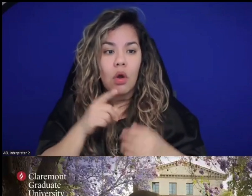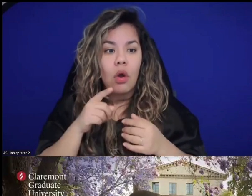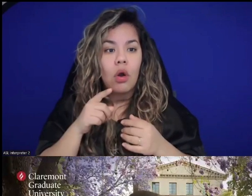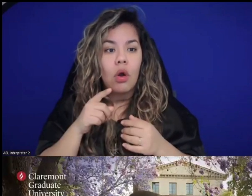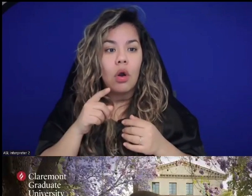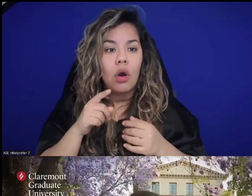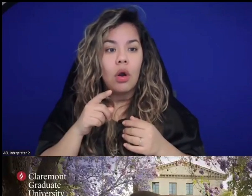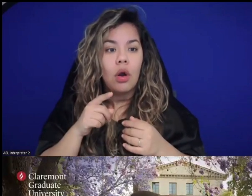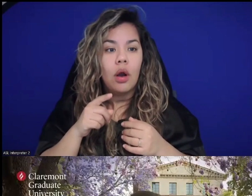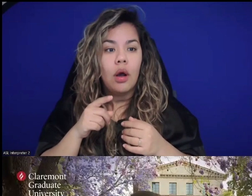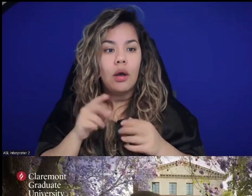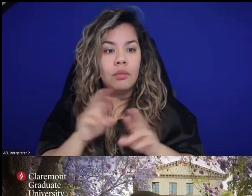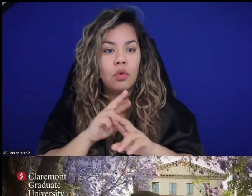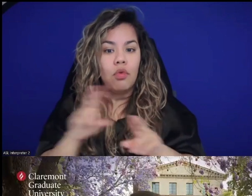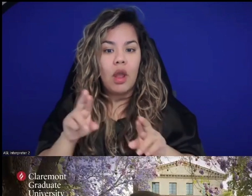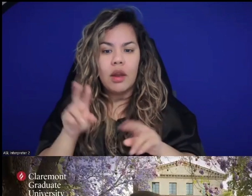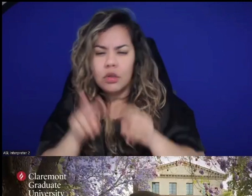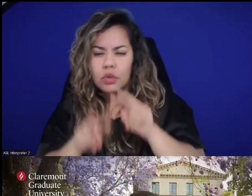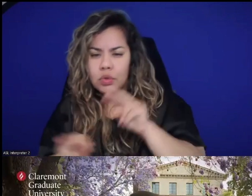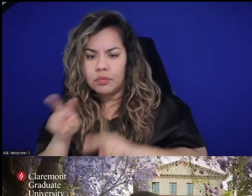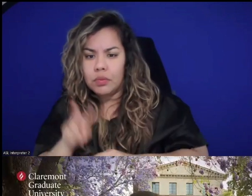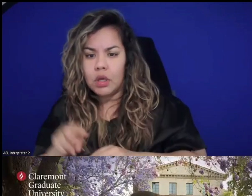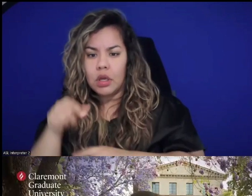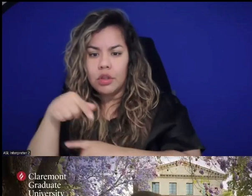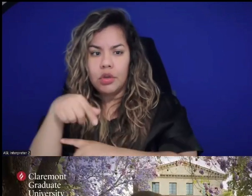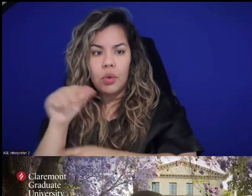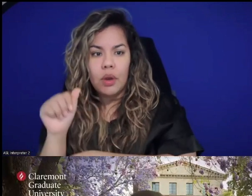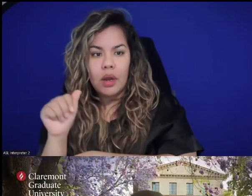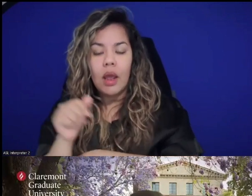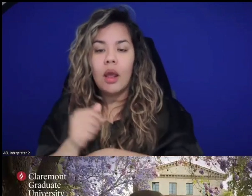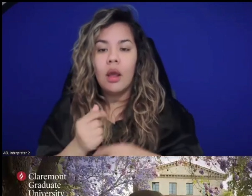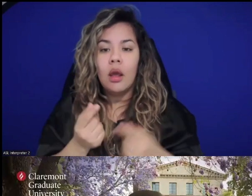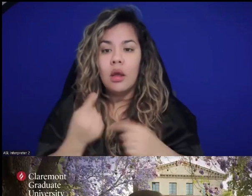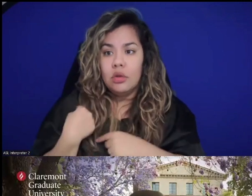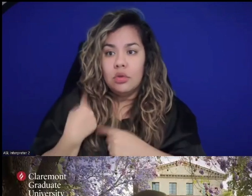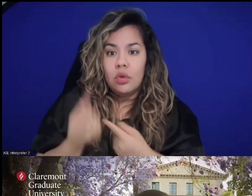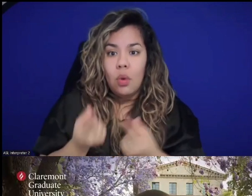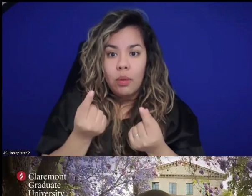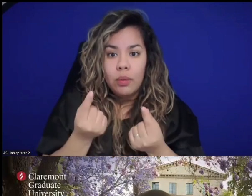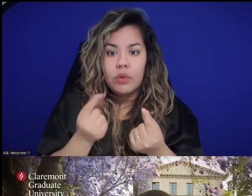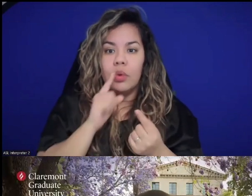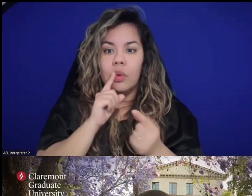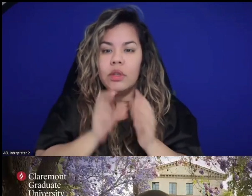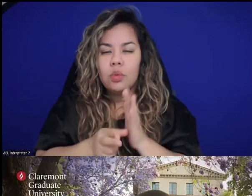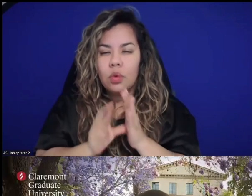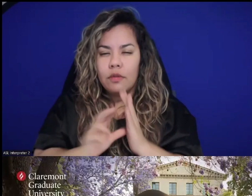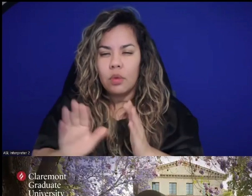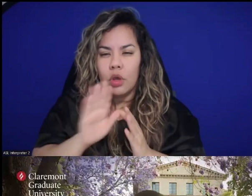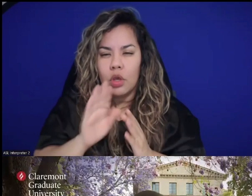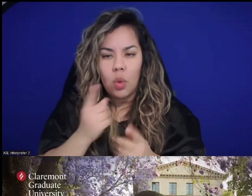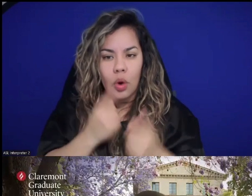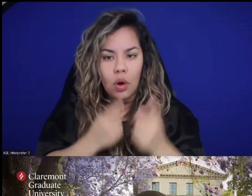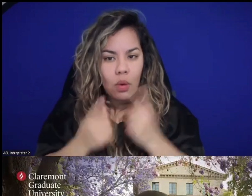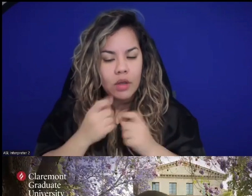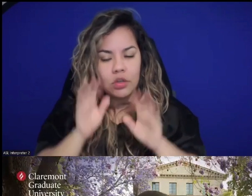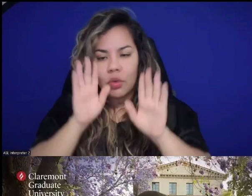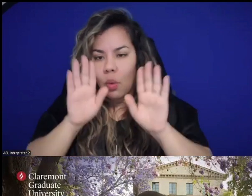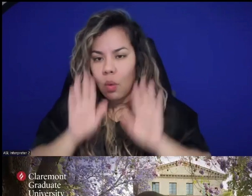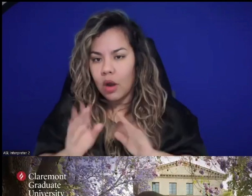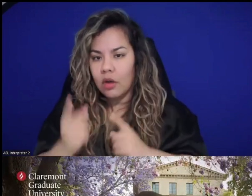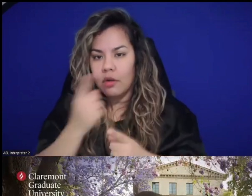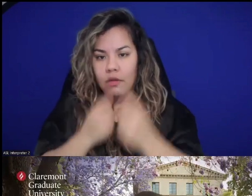the Q&A. And so what we have been doing is reviewing the questions, the wonderful questions that you have been